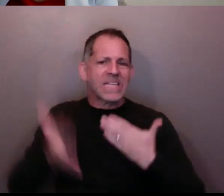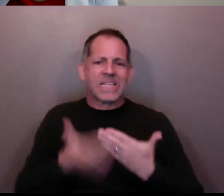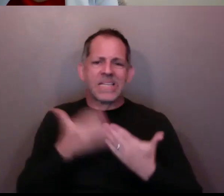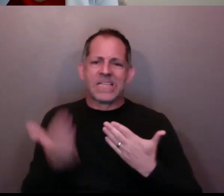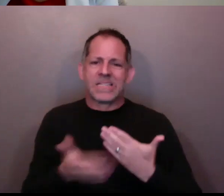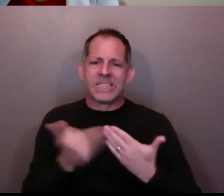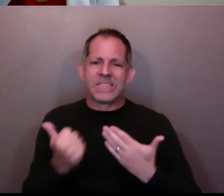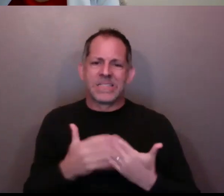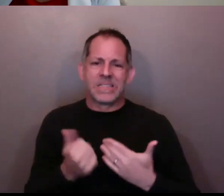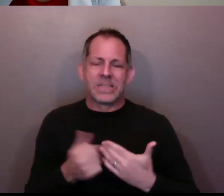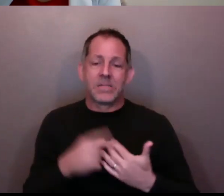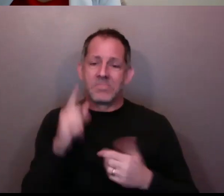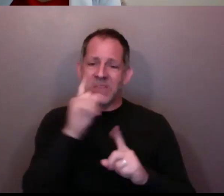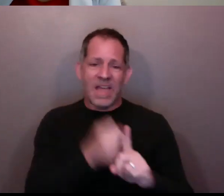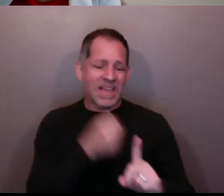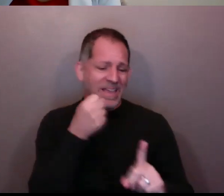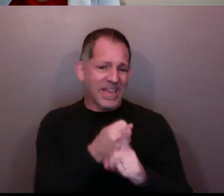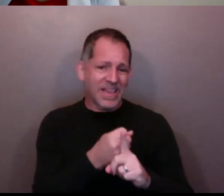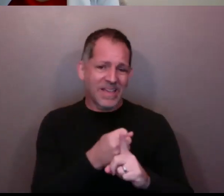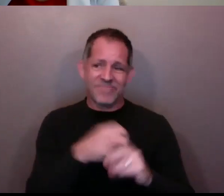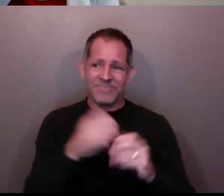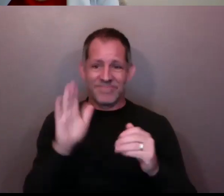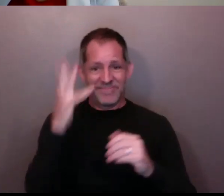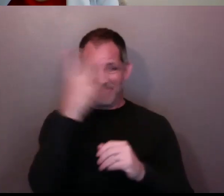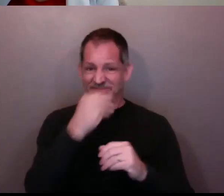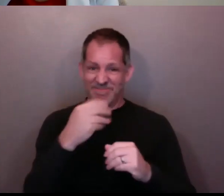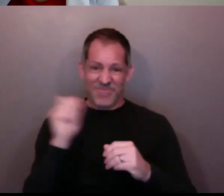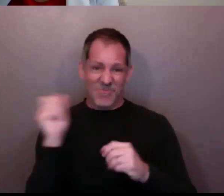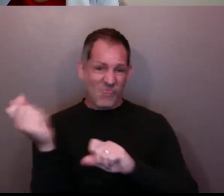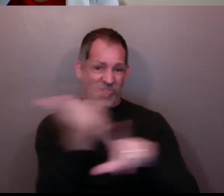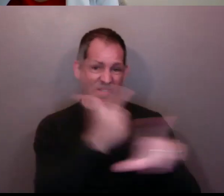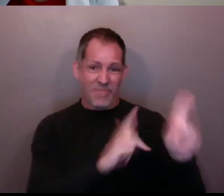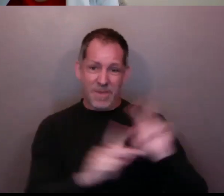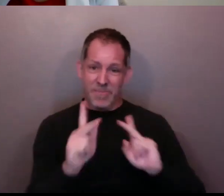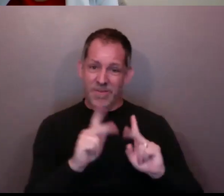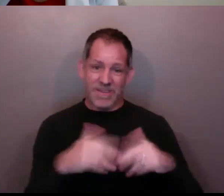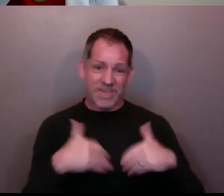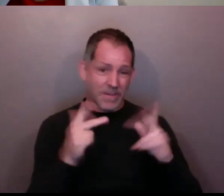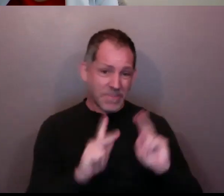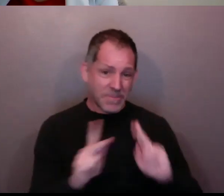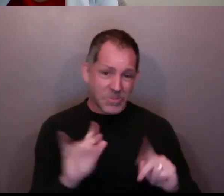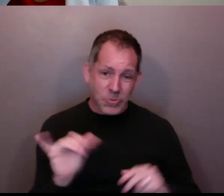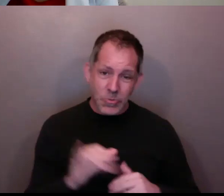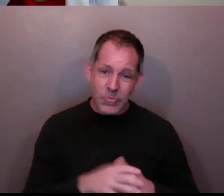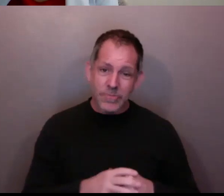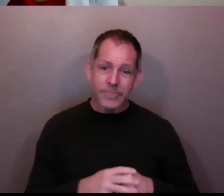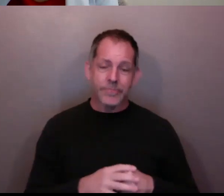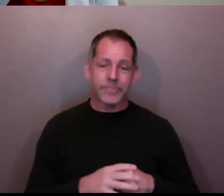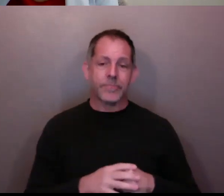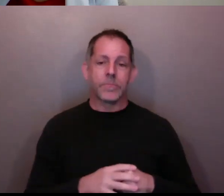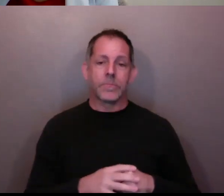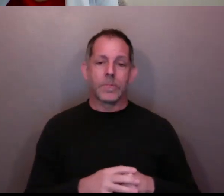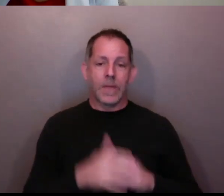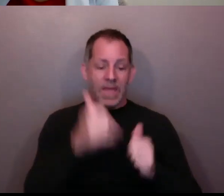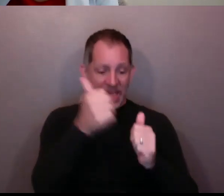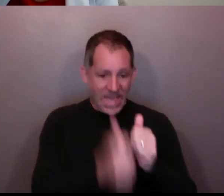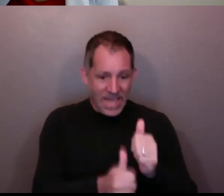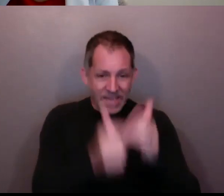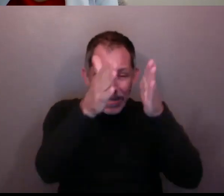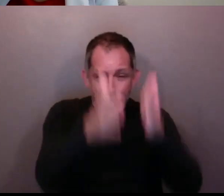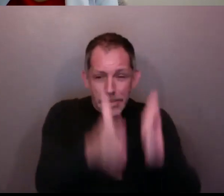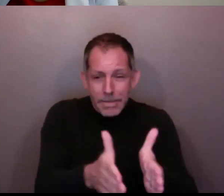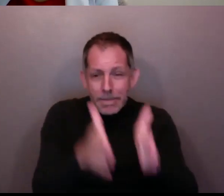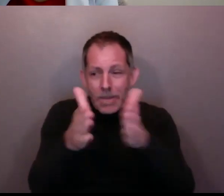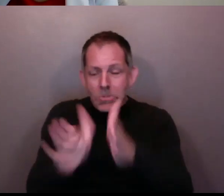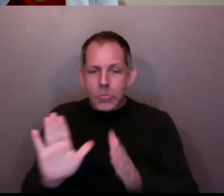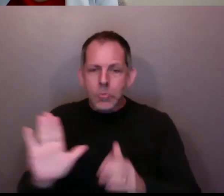and it's just on all of us to do our very best to try to prevent transmission to other folks,